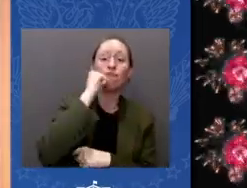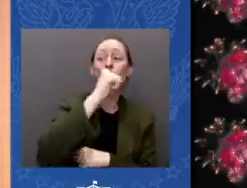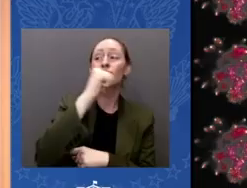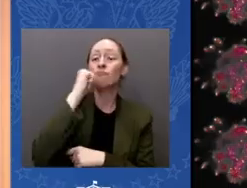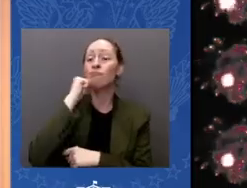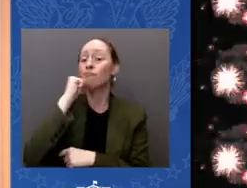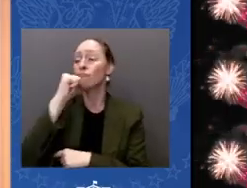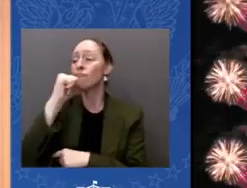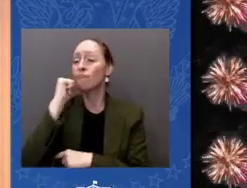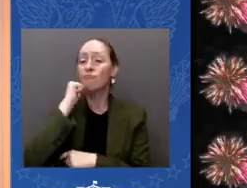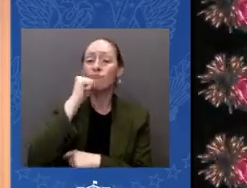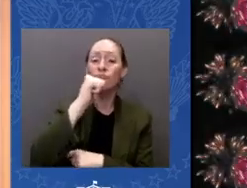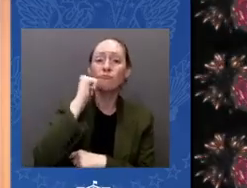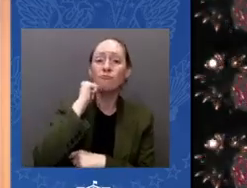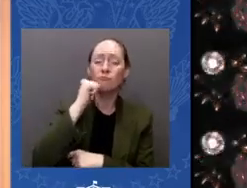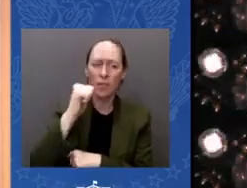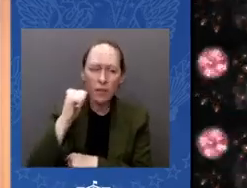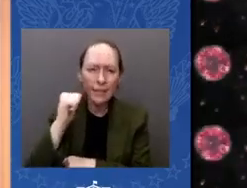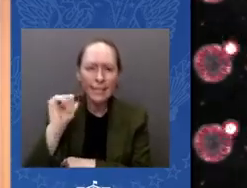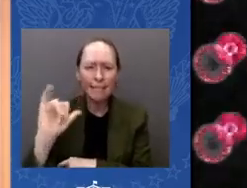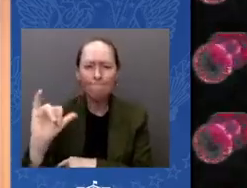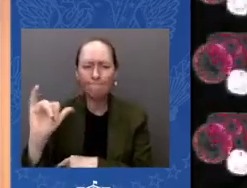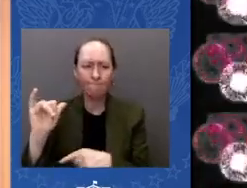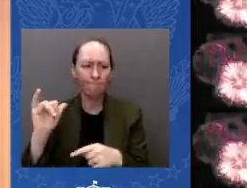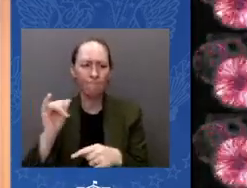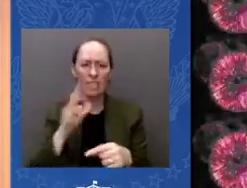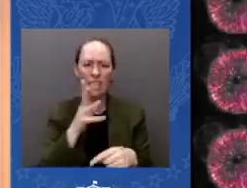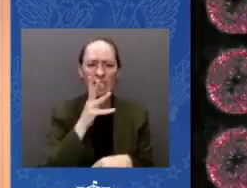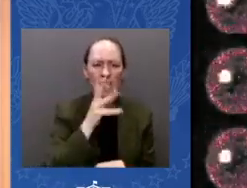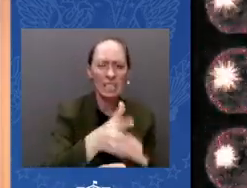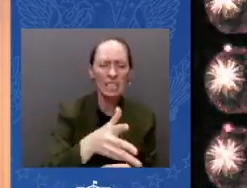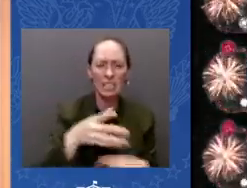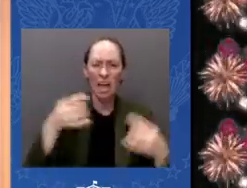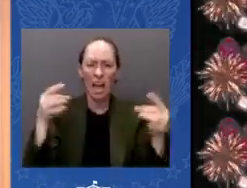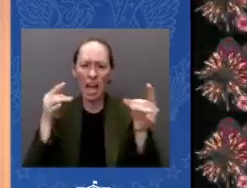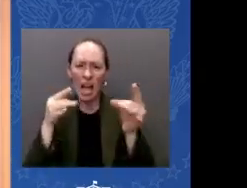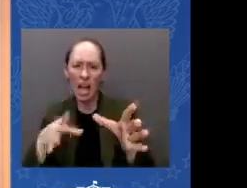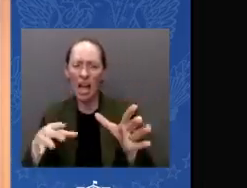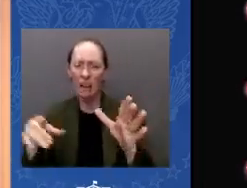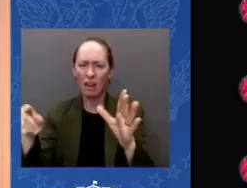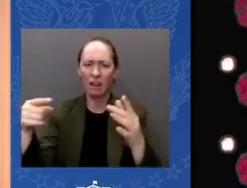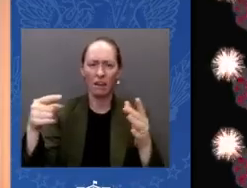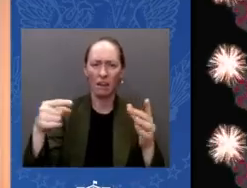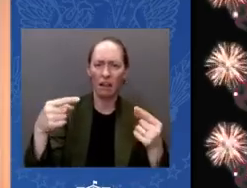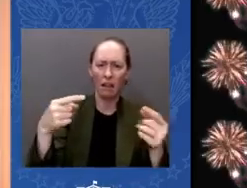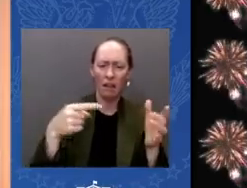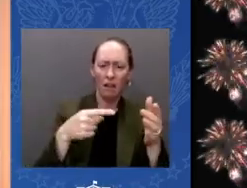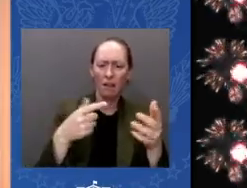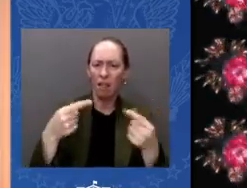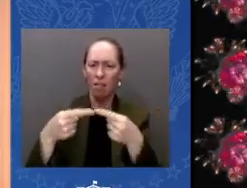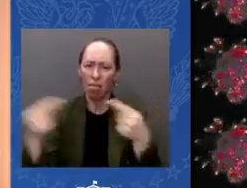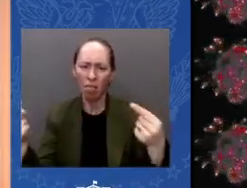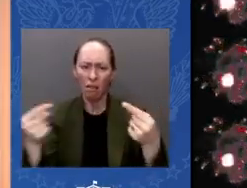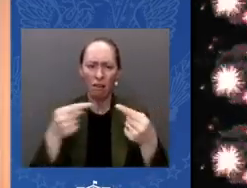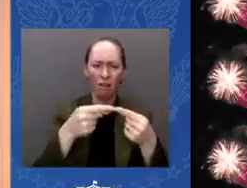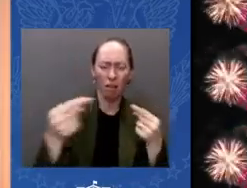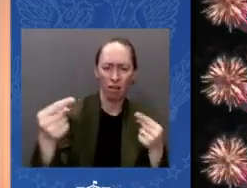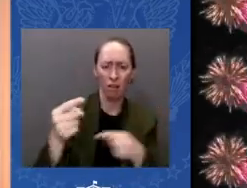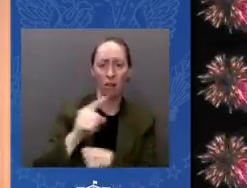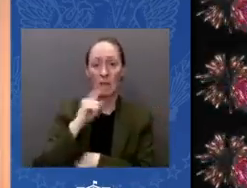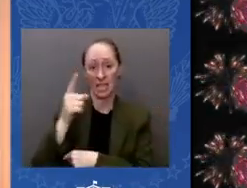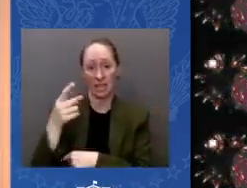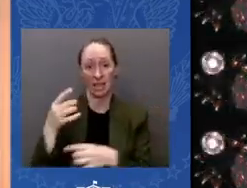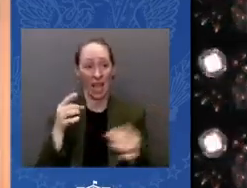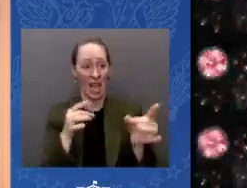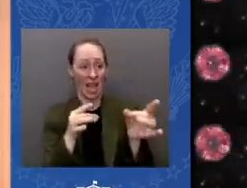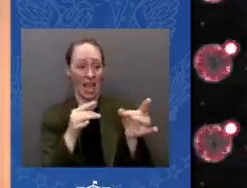civil rights movement, but it only hides. It hides under rocks until it's given oxygen and it comes out when prejudiced people speak